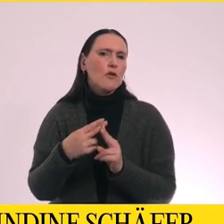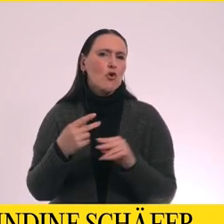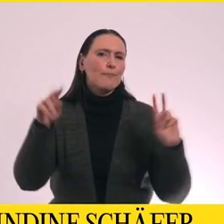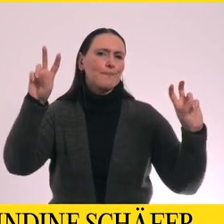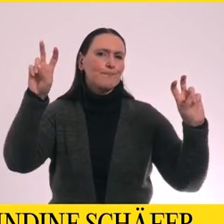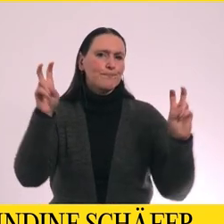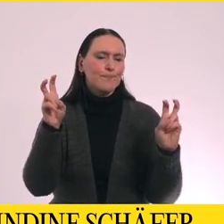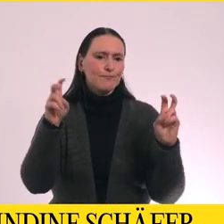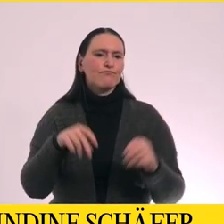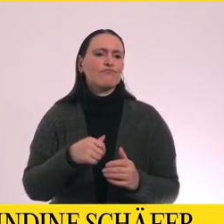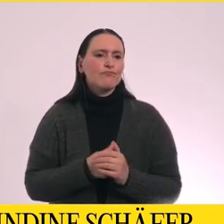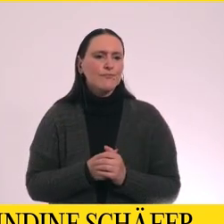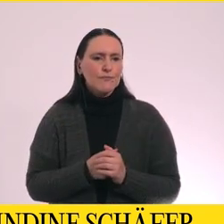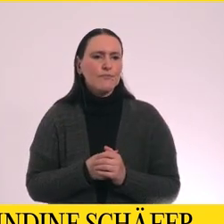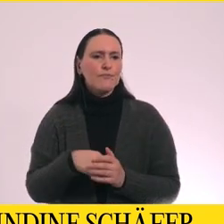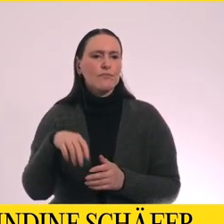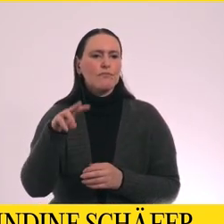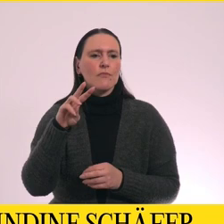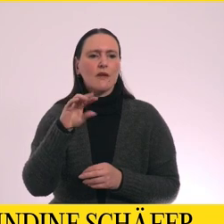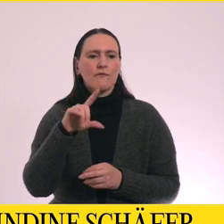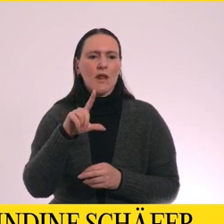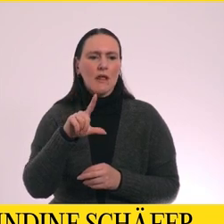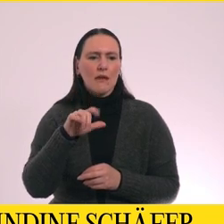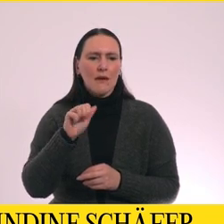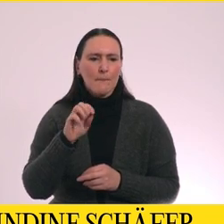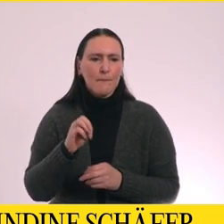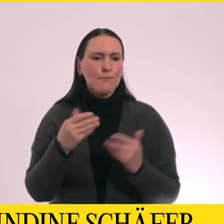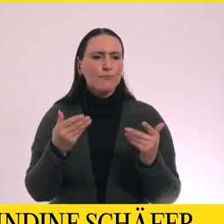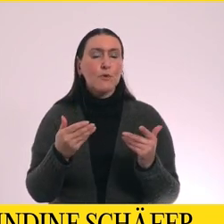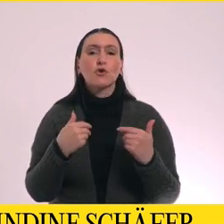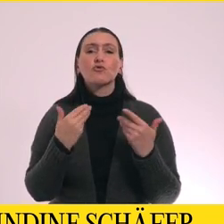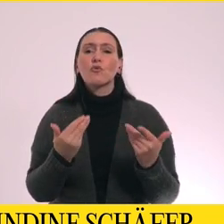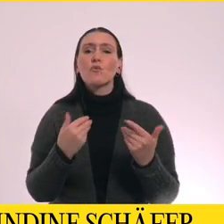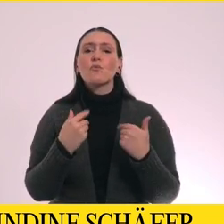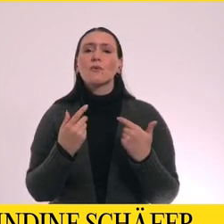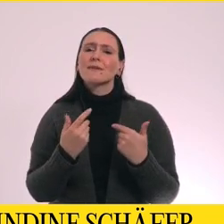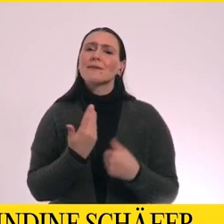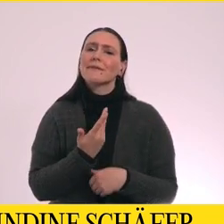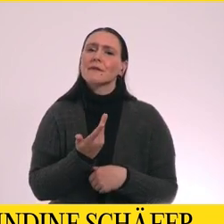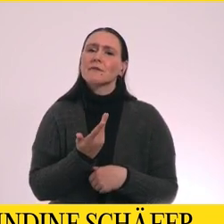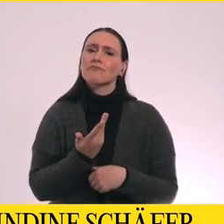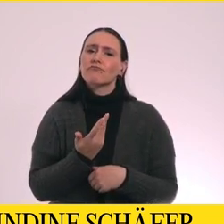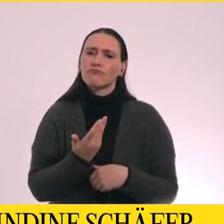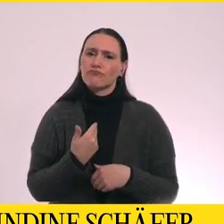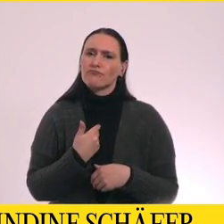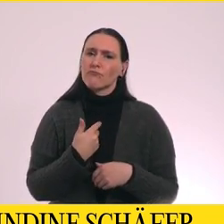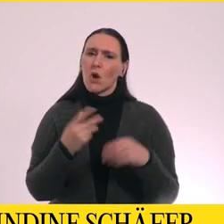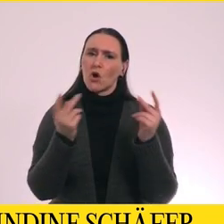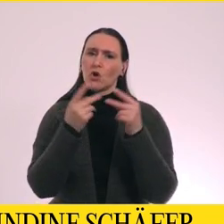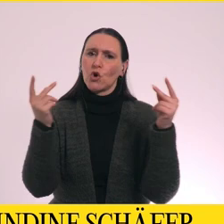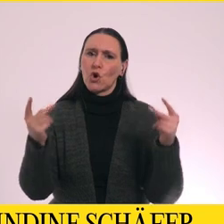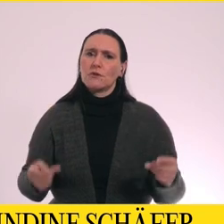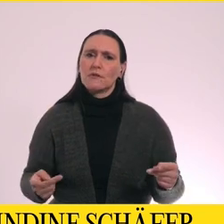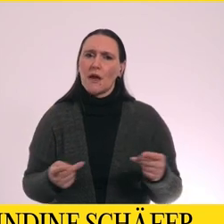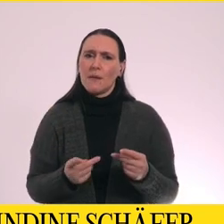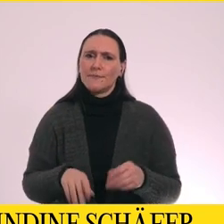of you have the chance to show your concepts and to